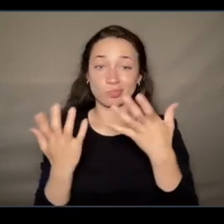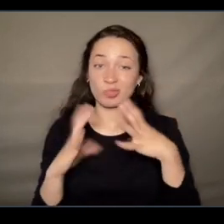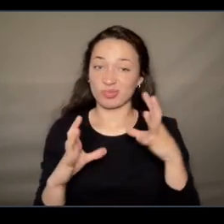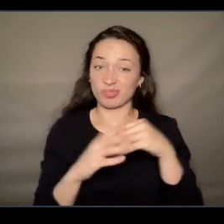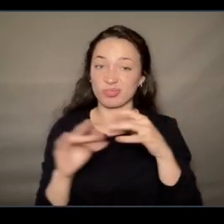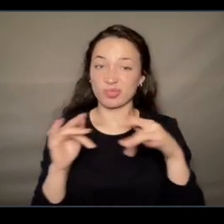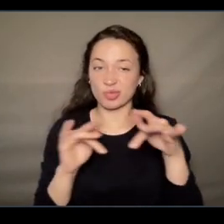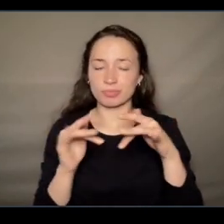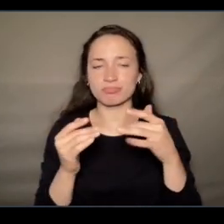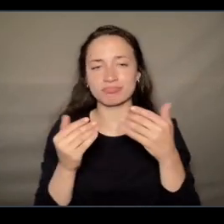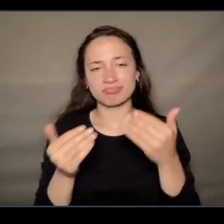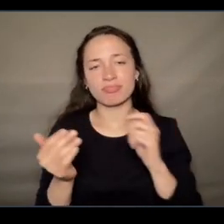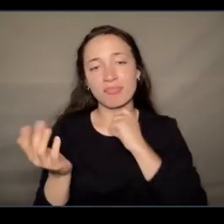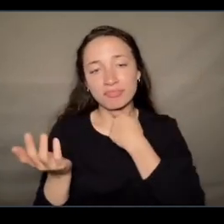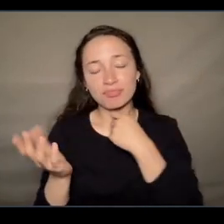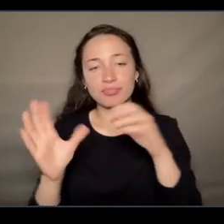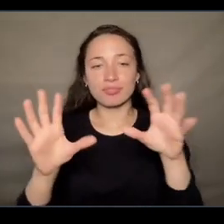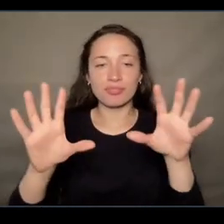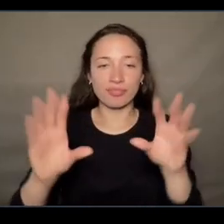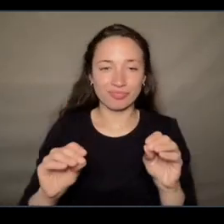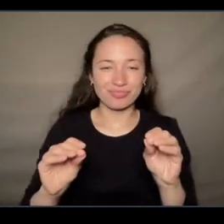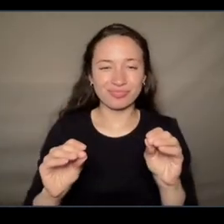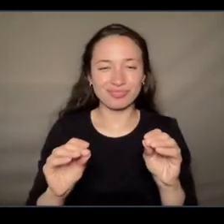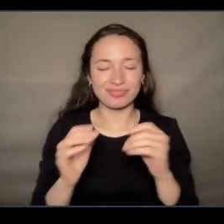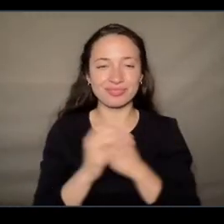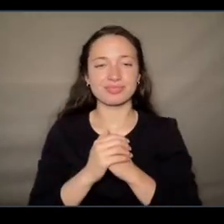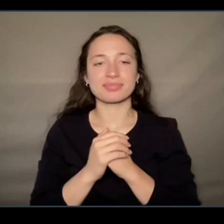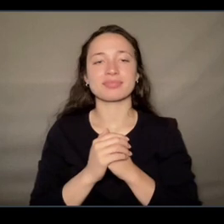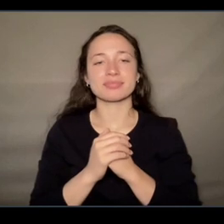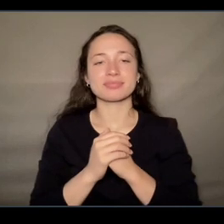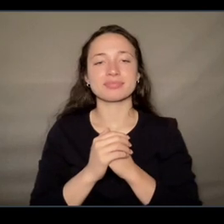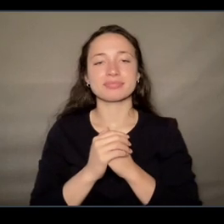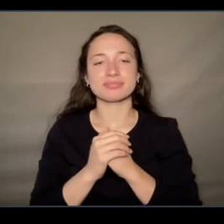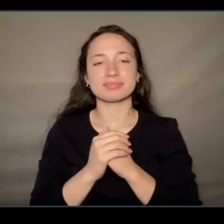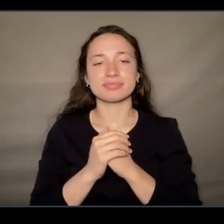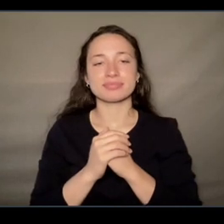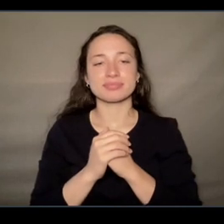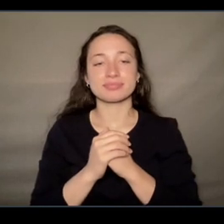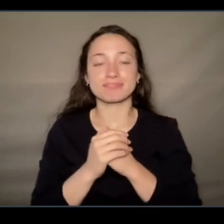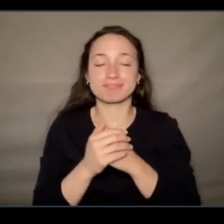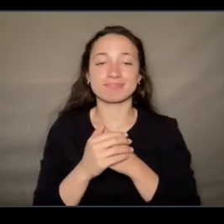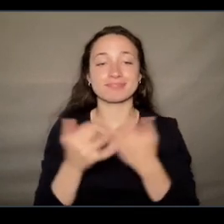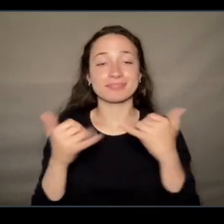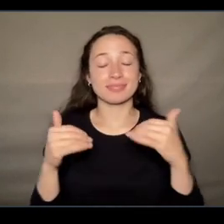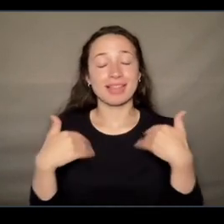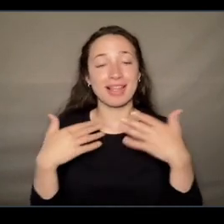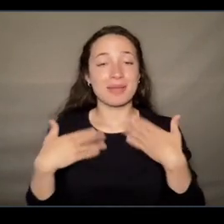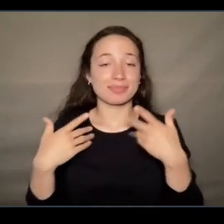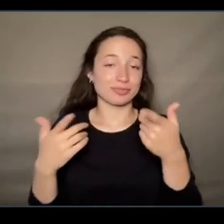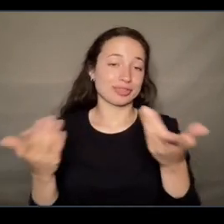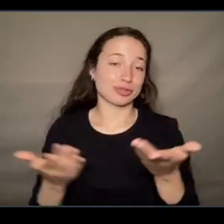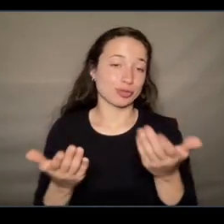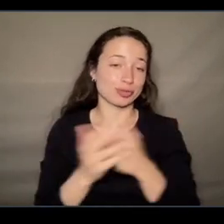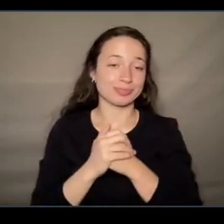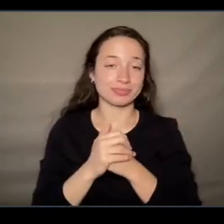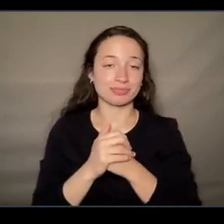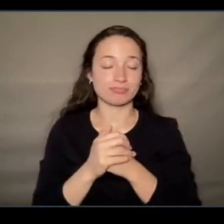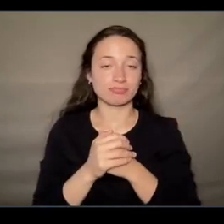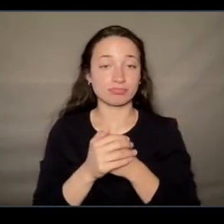you don't wish to be part of the recording, please turn off your mic and turn off your video. Otherwise, we're very glad to have you